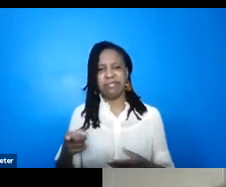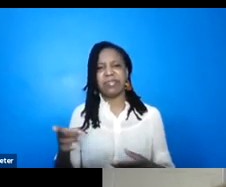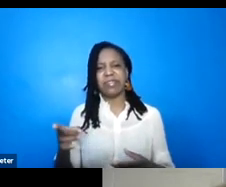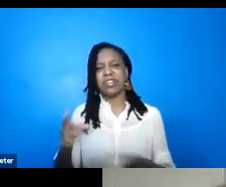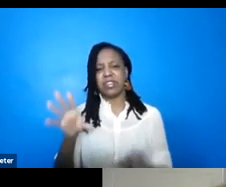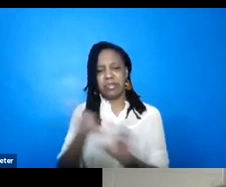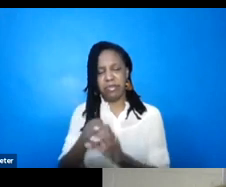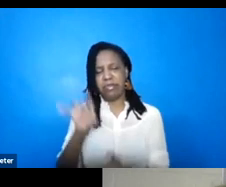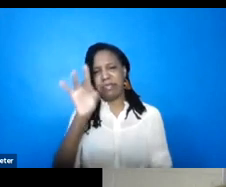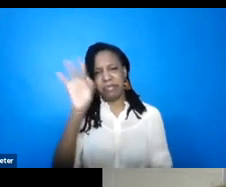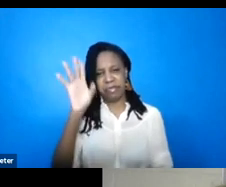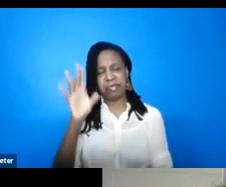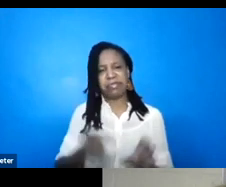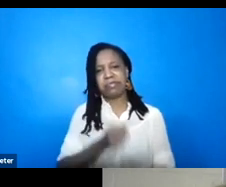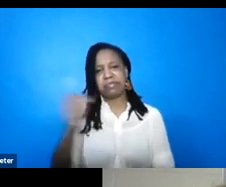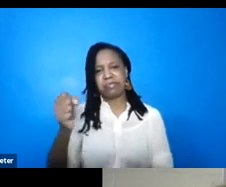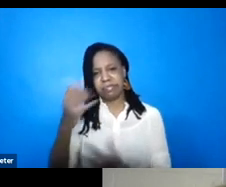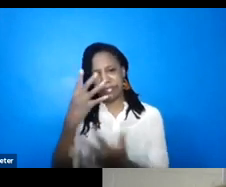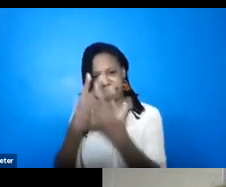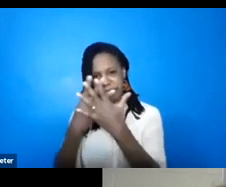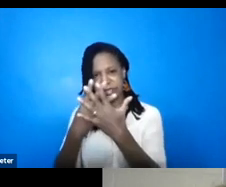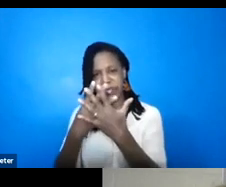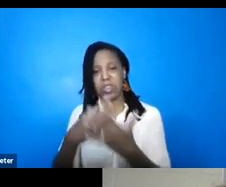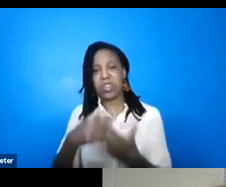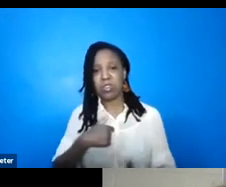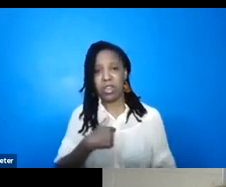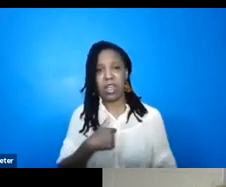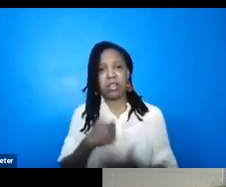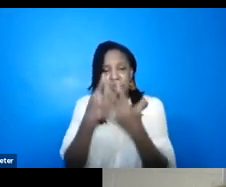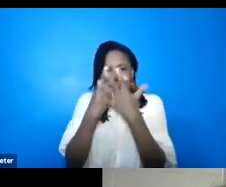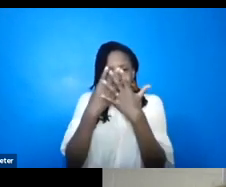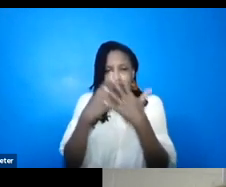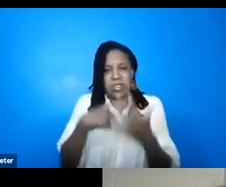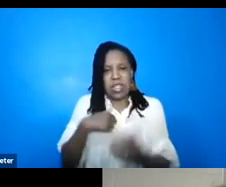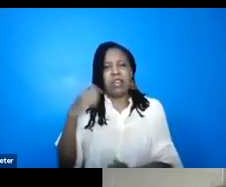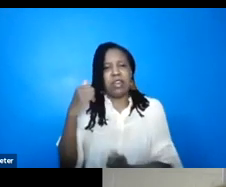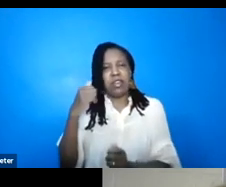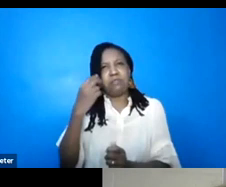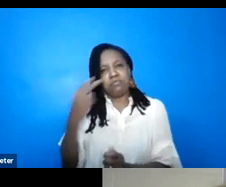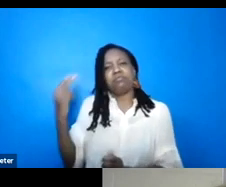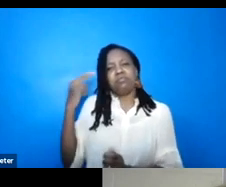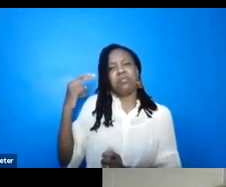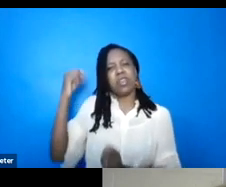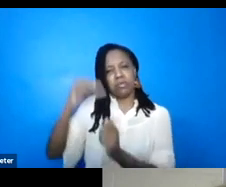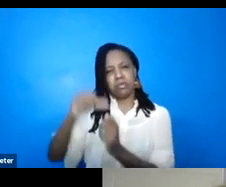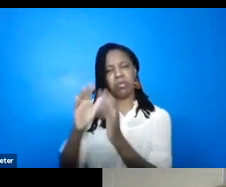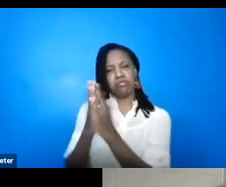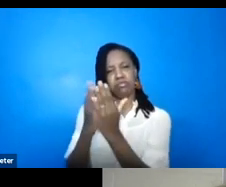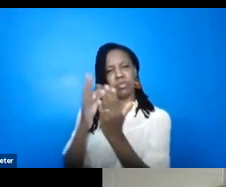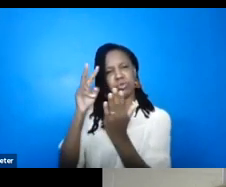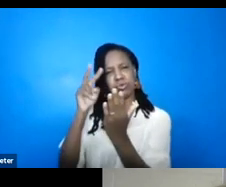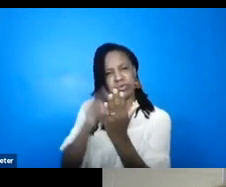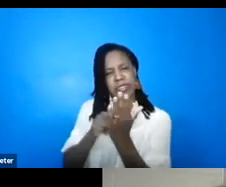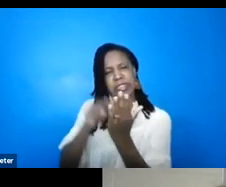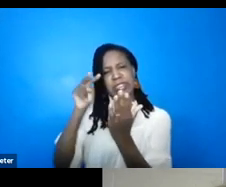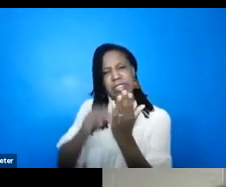put the covers over my head, because going back again, in a prison environment, you don't want to show that side. But I could identify with everything that this